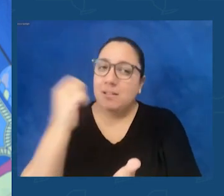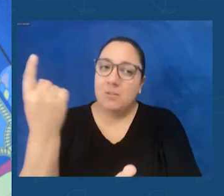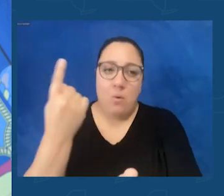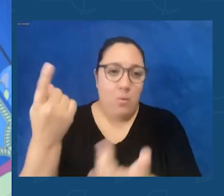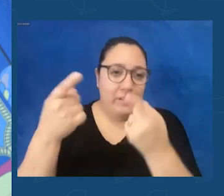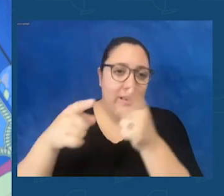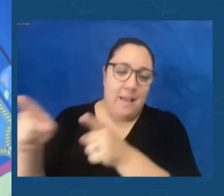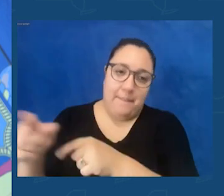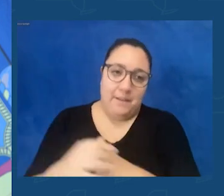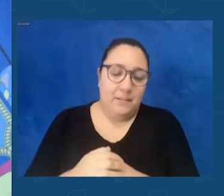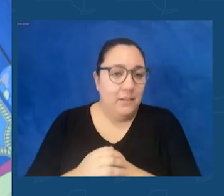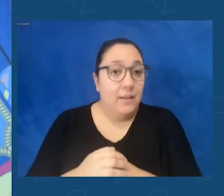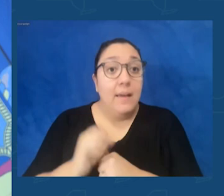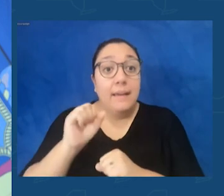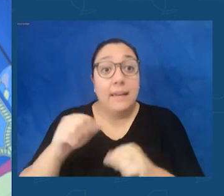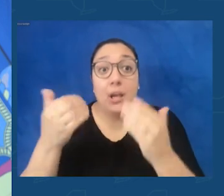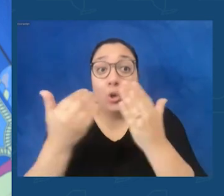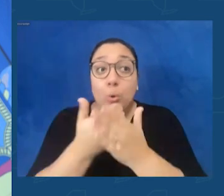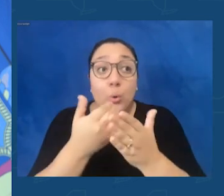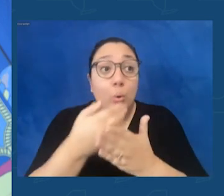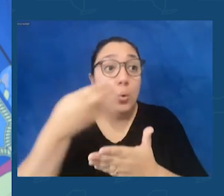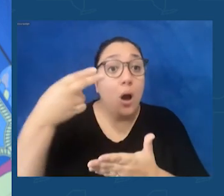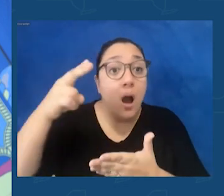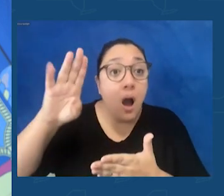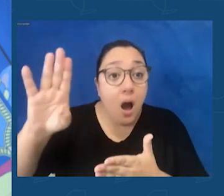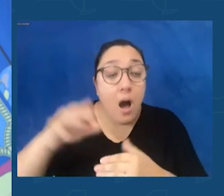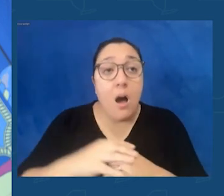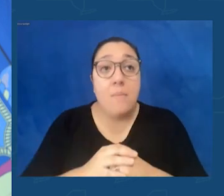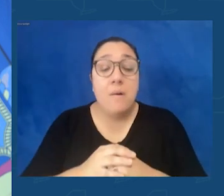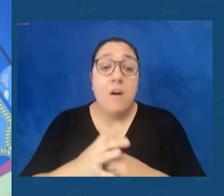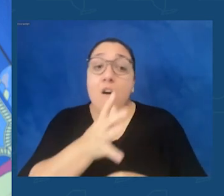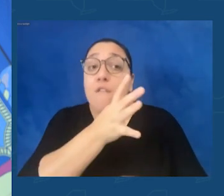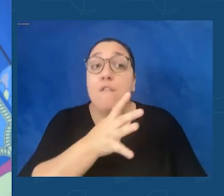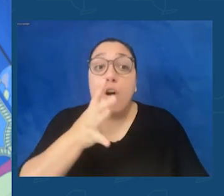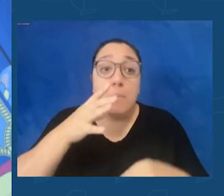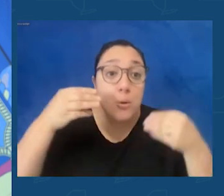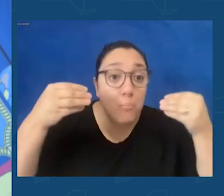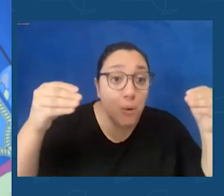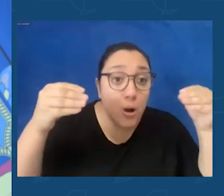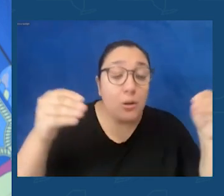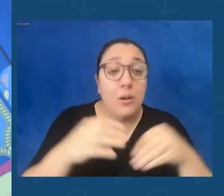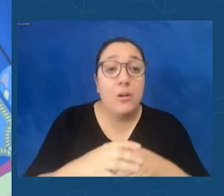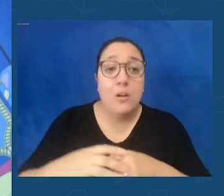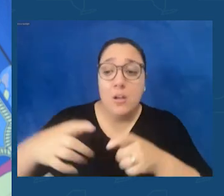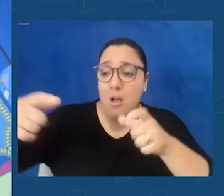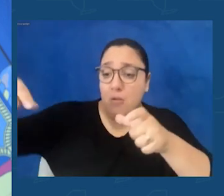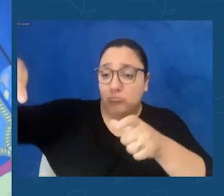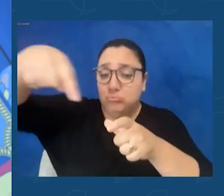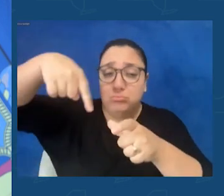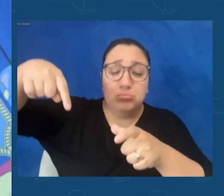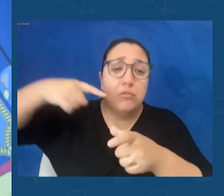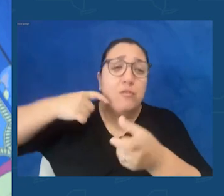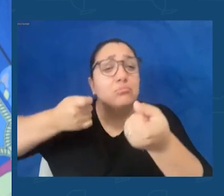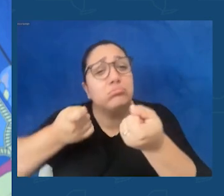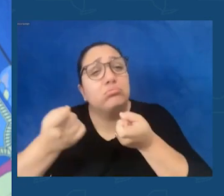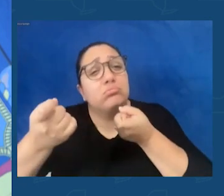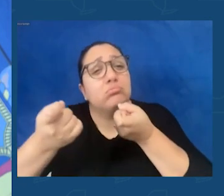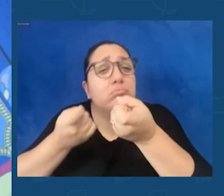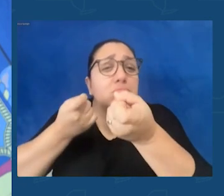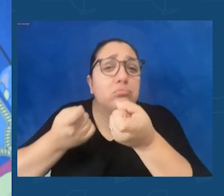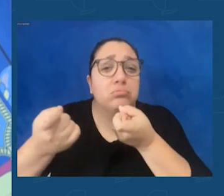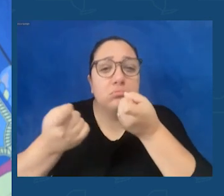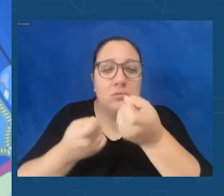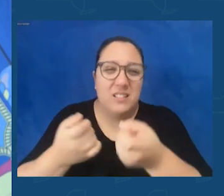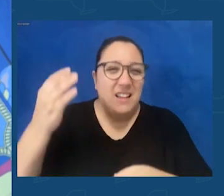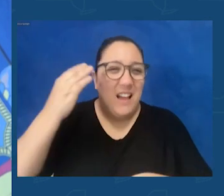could have new hubs, we could have farmers markets, an ice rink in the wintertime, just need a little bit of ice. And I know it's been hard with the ice castles and everything. I